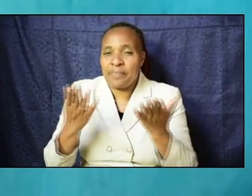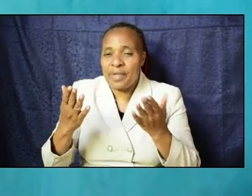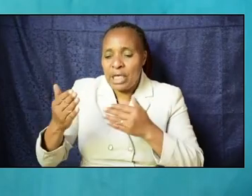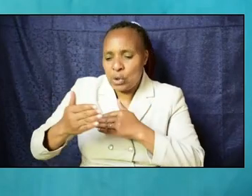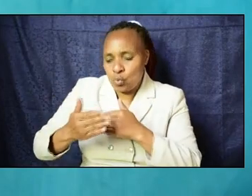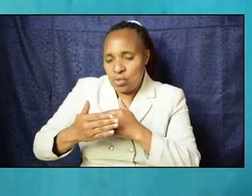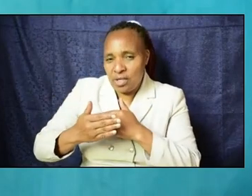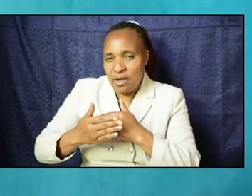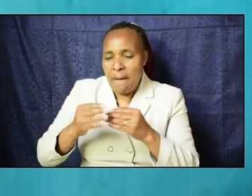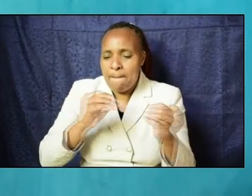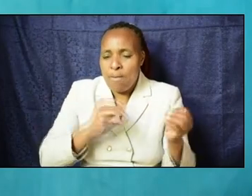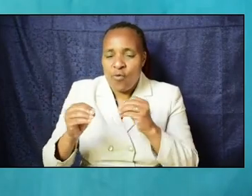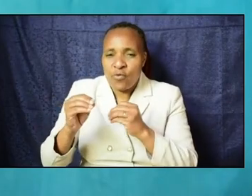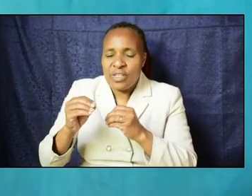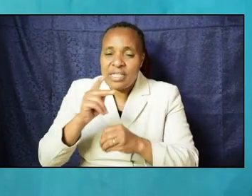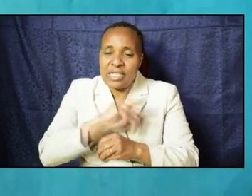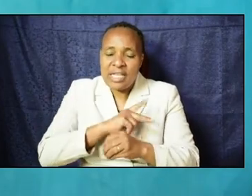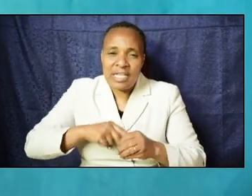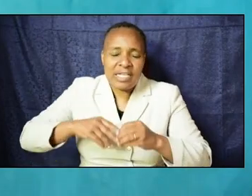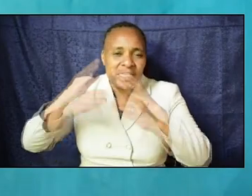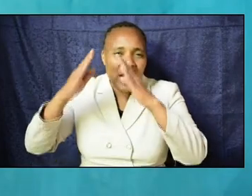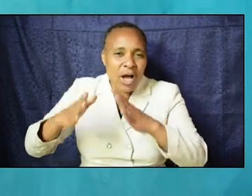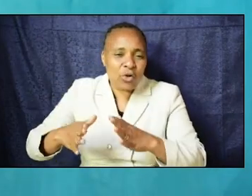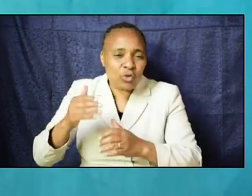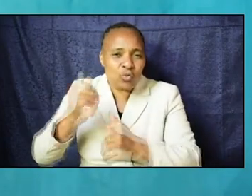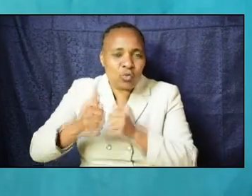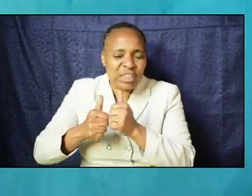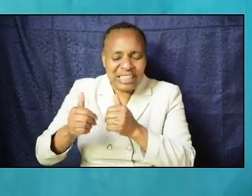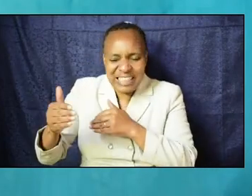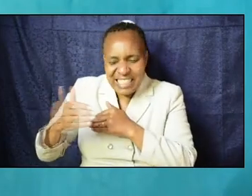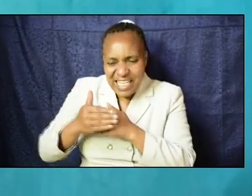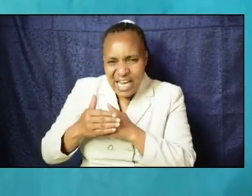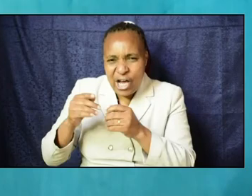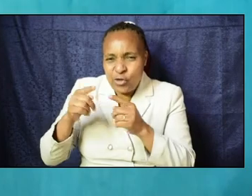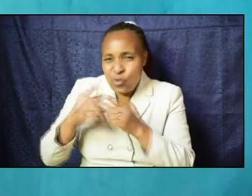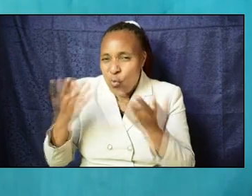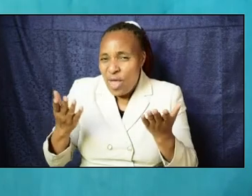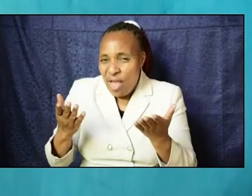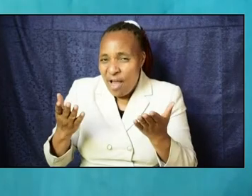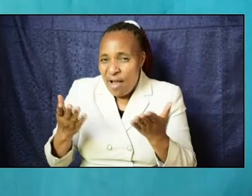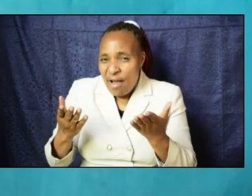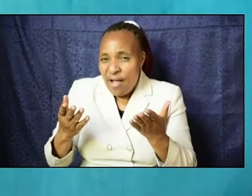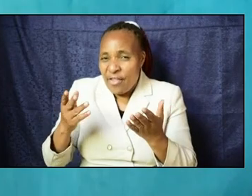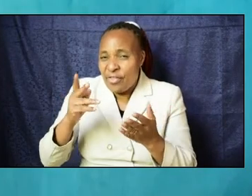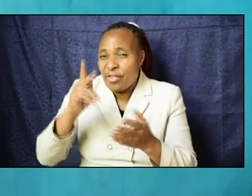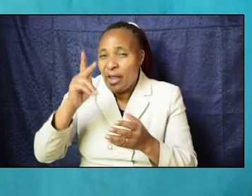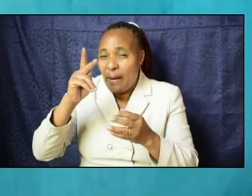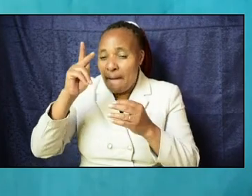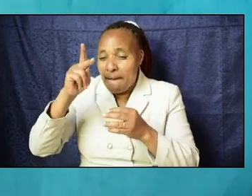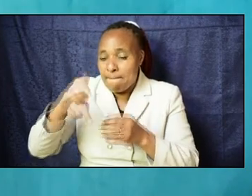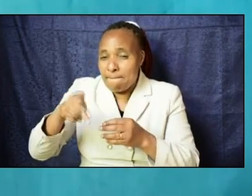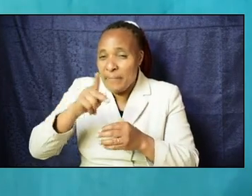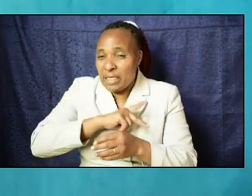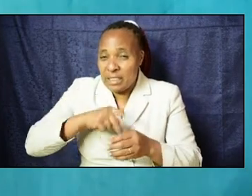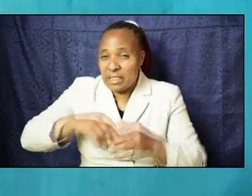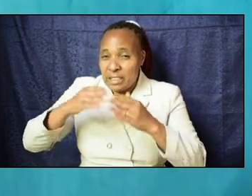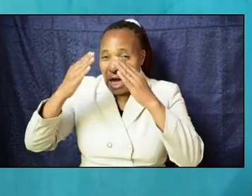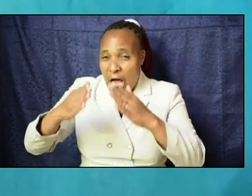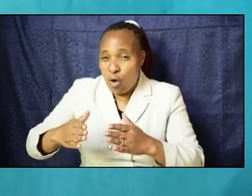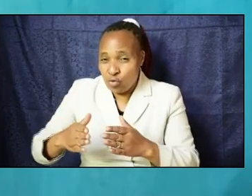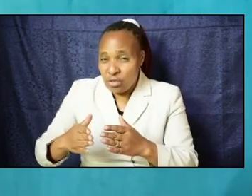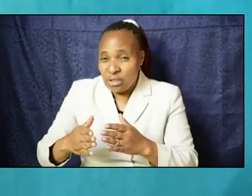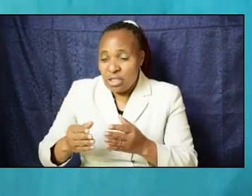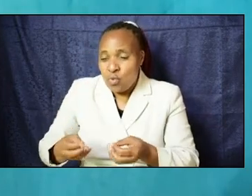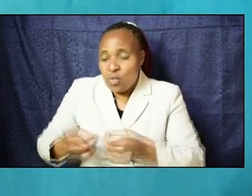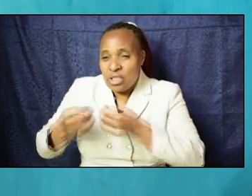That is, now he was moving to Potiphar's house, which was, of course, close to the palace, that is, and from Potiphar's house, he was being